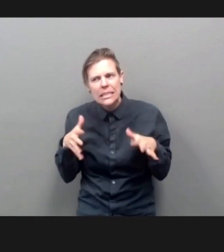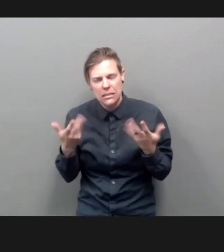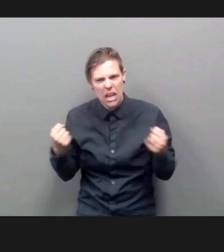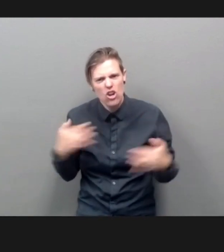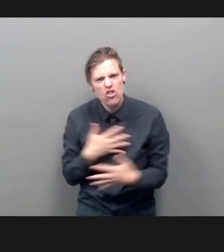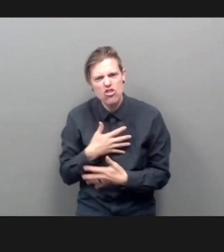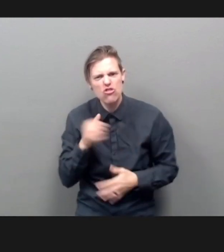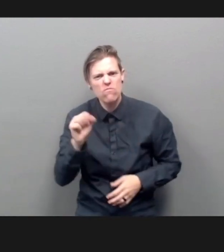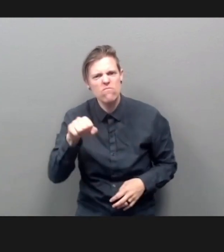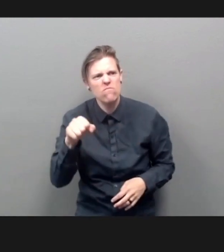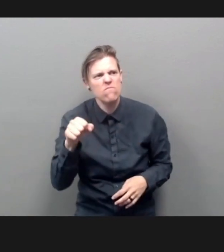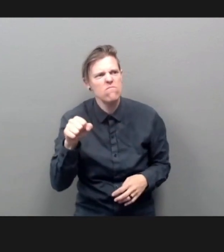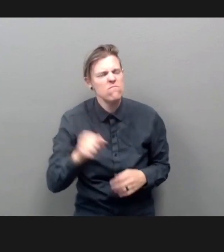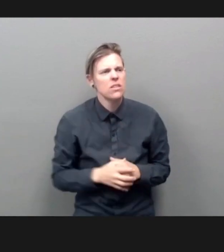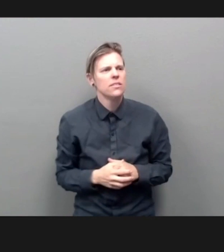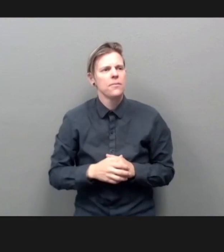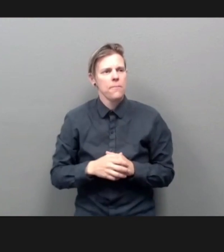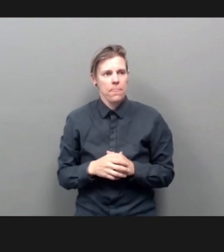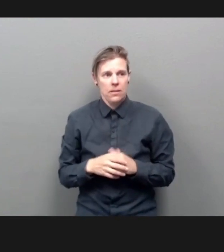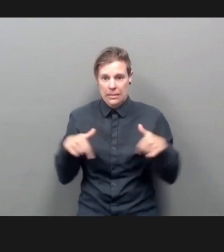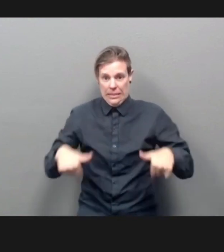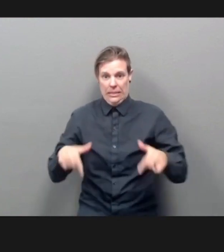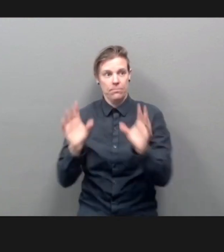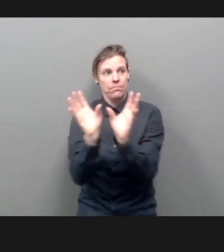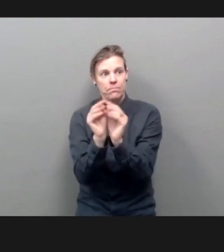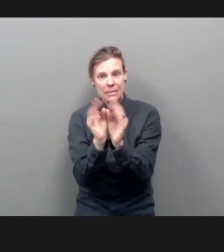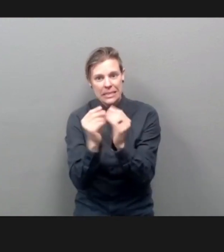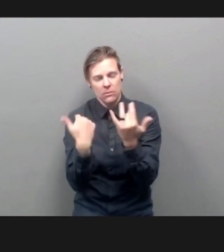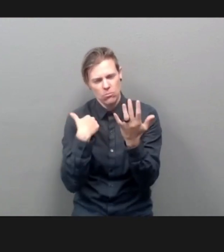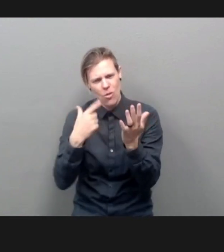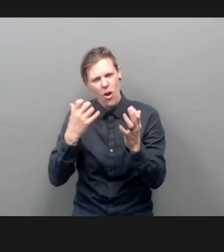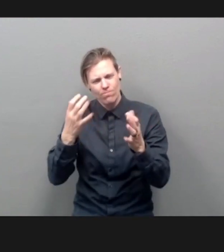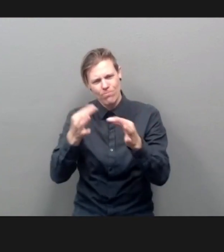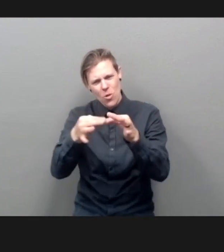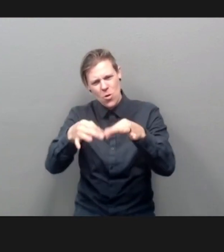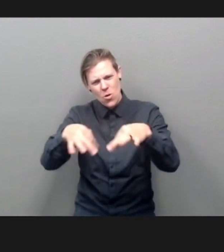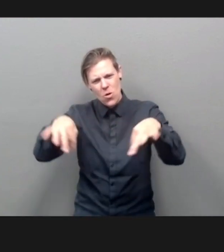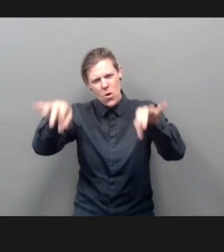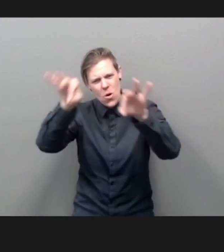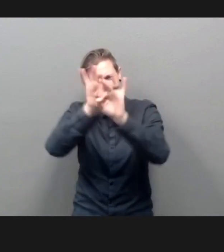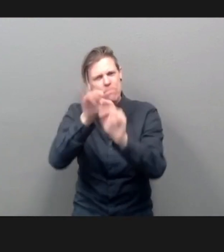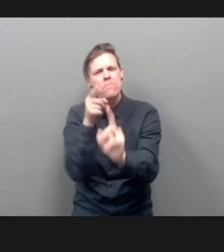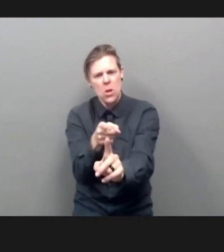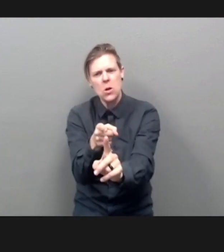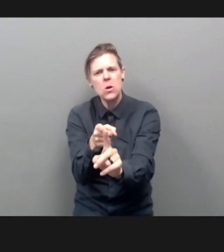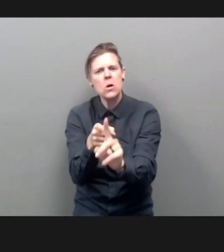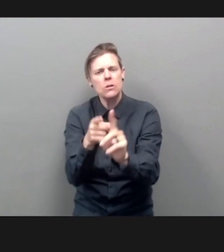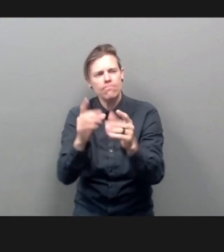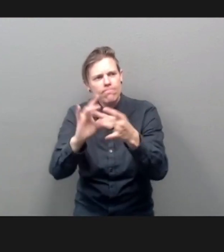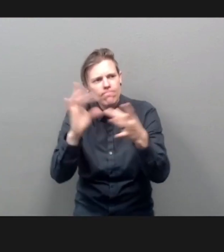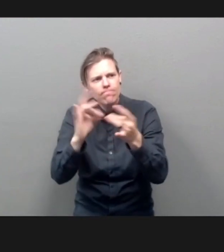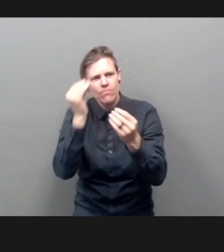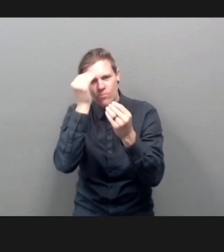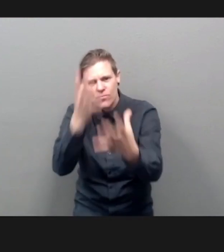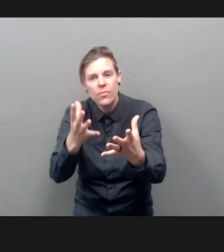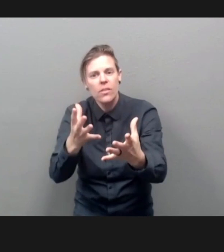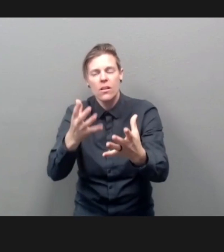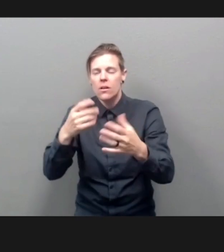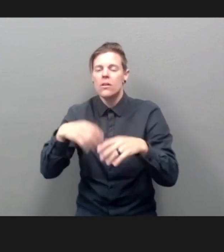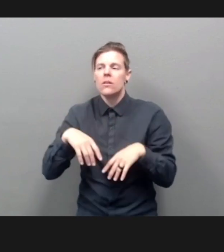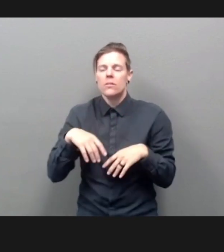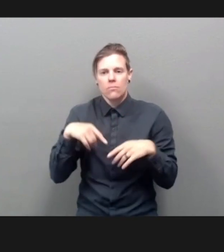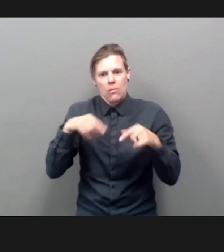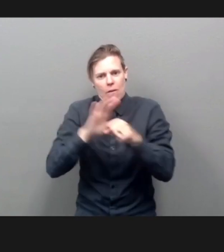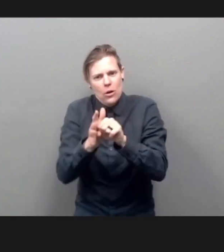I really wanted to highlight that in spite of our incredible work and the leadership of the Department of Health and your